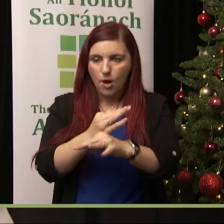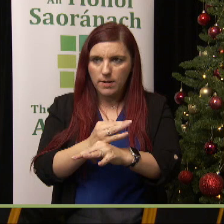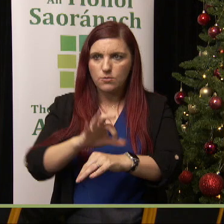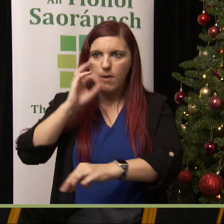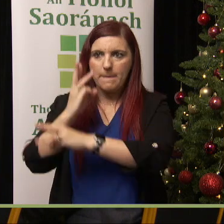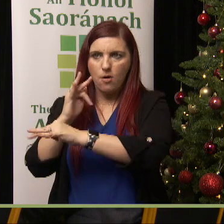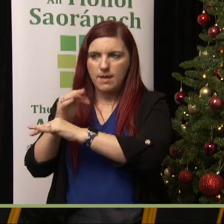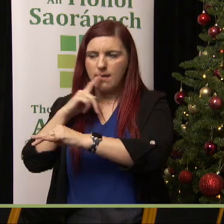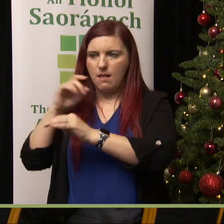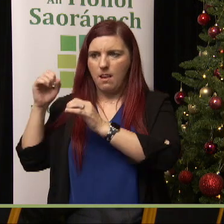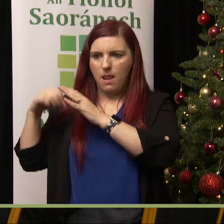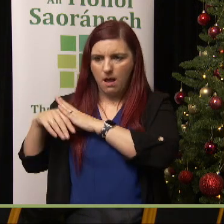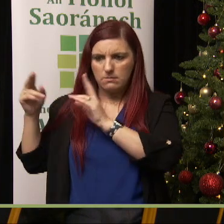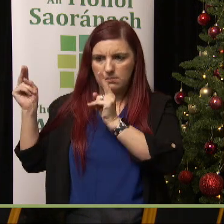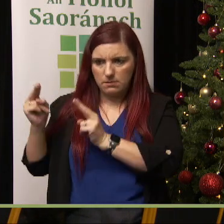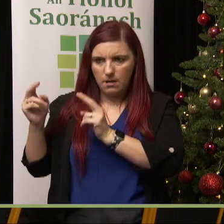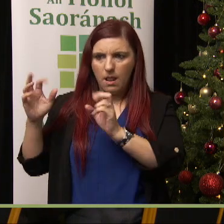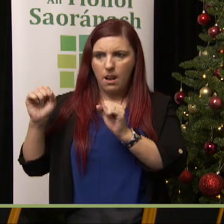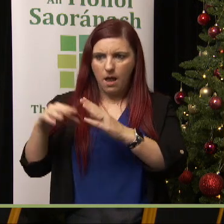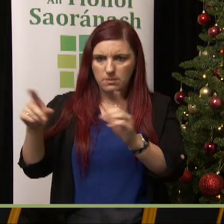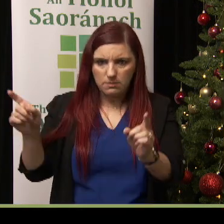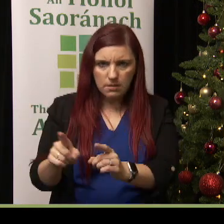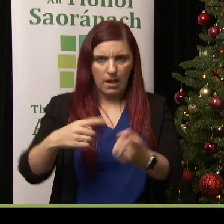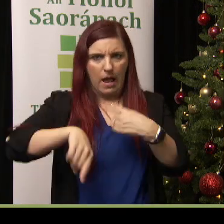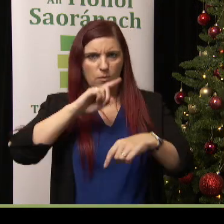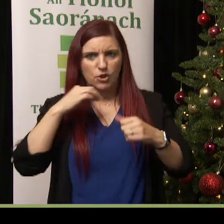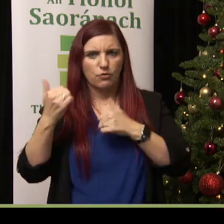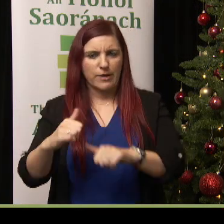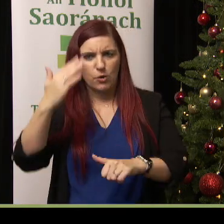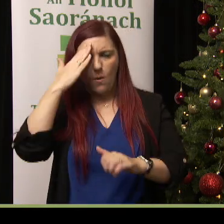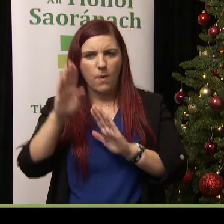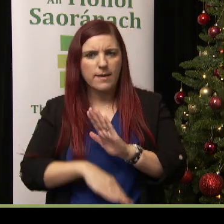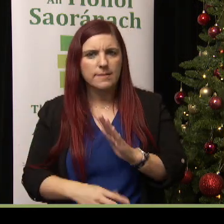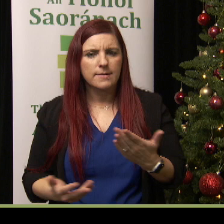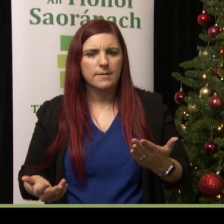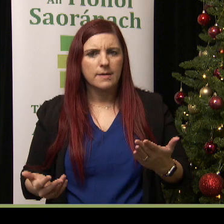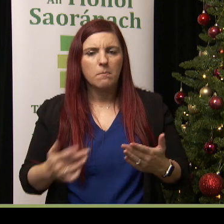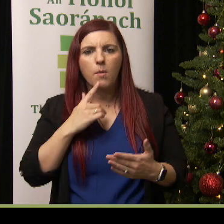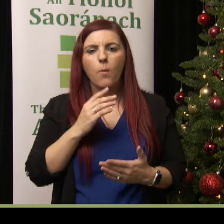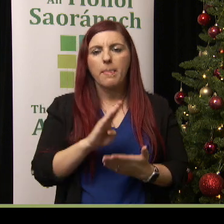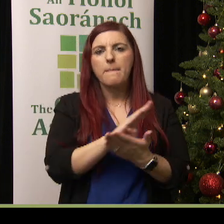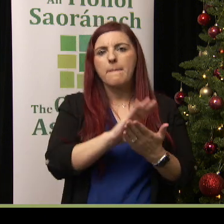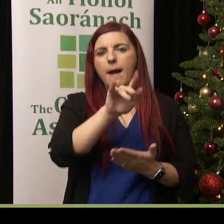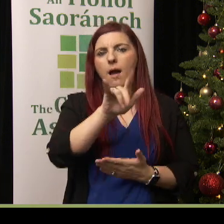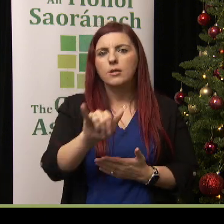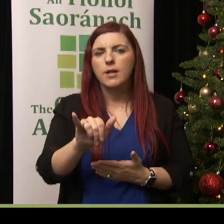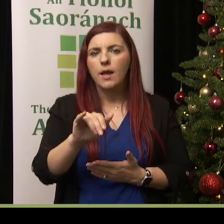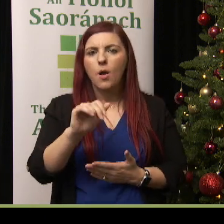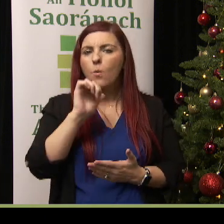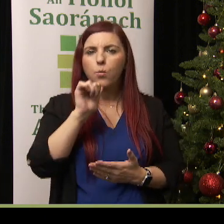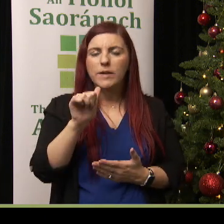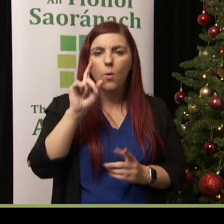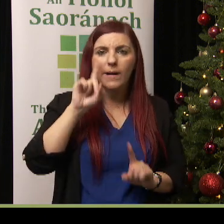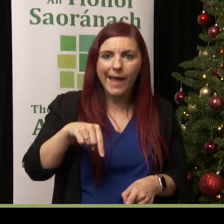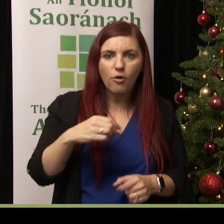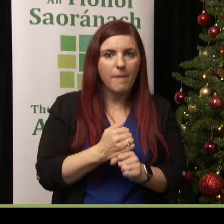And they say in conservation biology, we do not conserve what we do not know. We do not really care about what we don't know. And I